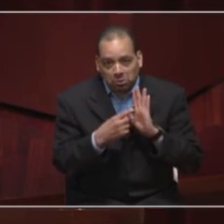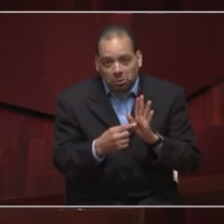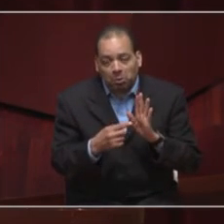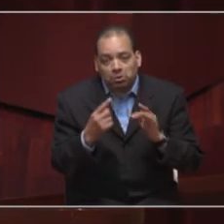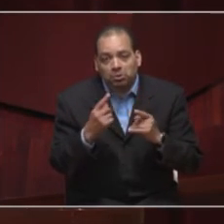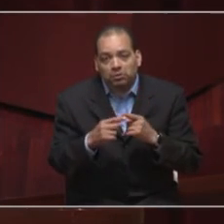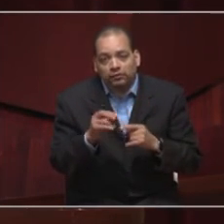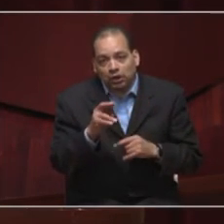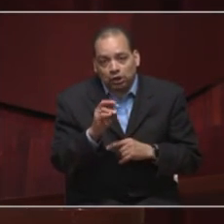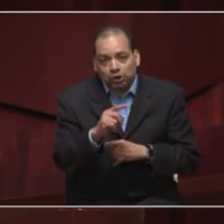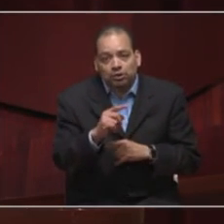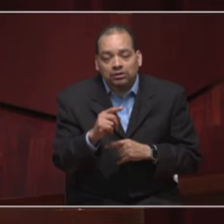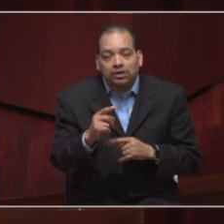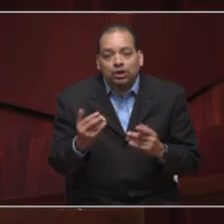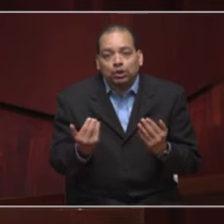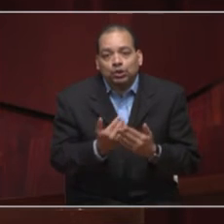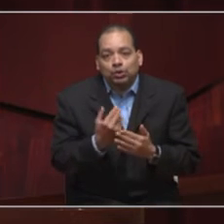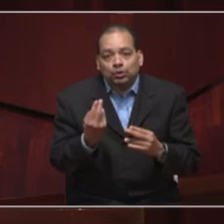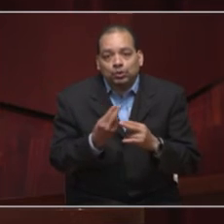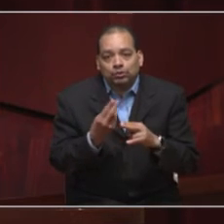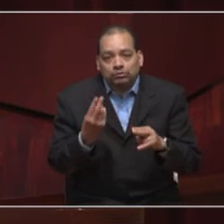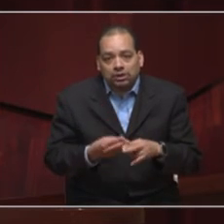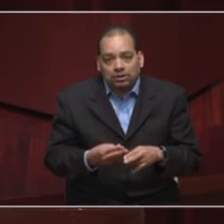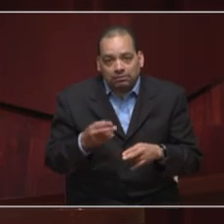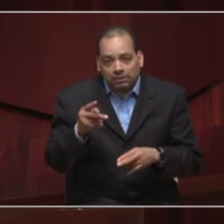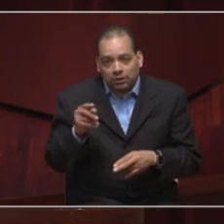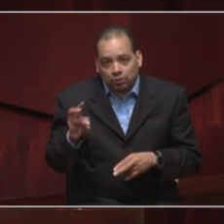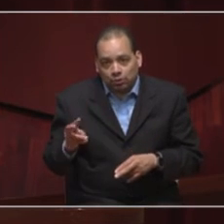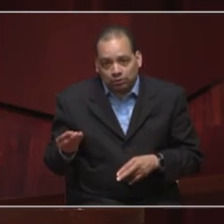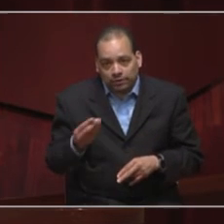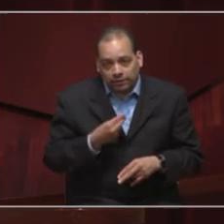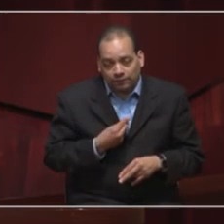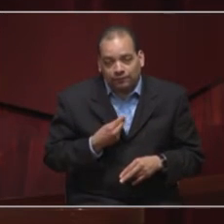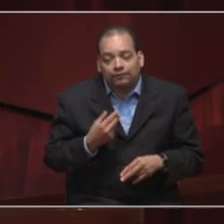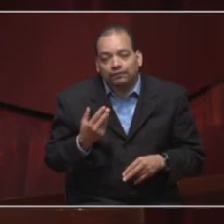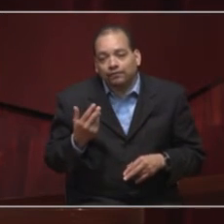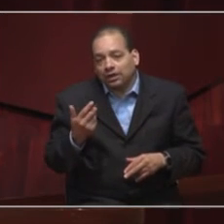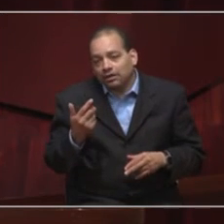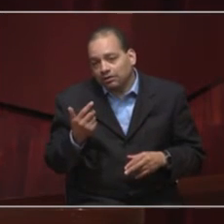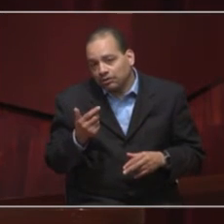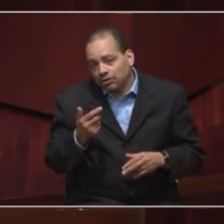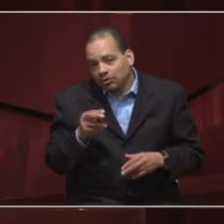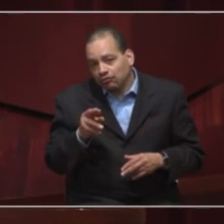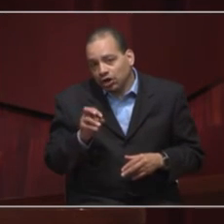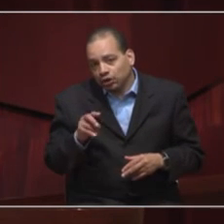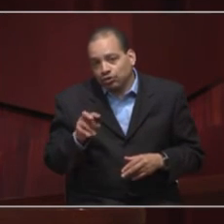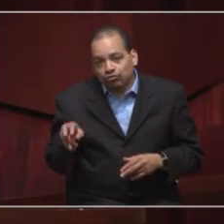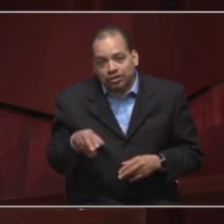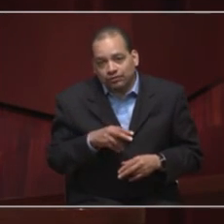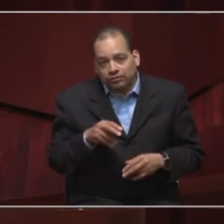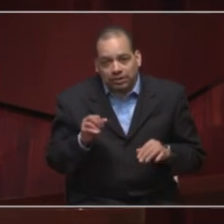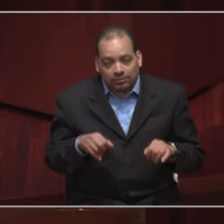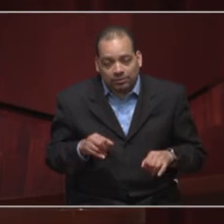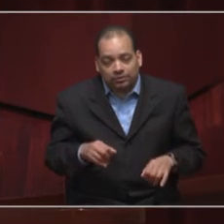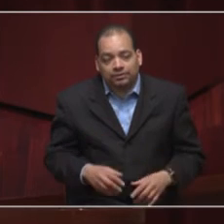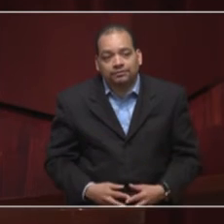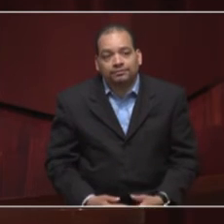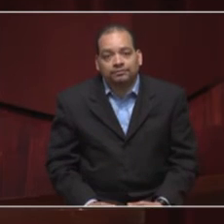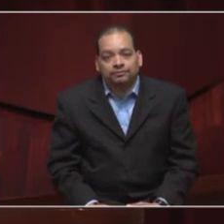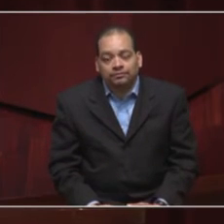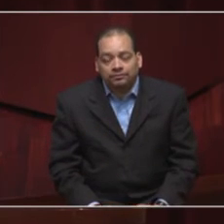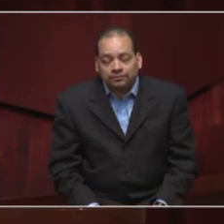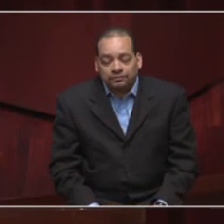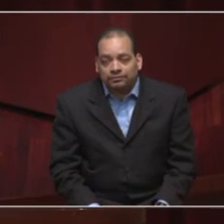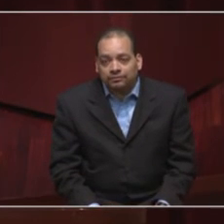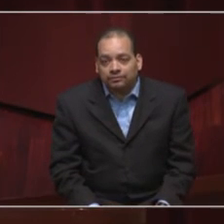password, or then assign them records transfer capabilities, etc. So unfortunately, no longer, I didn't have to go